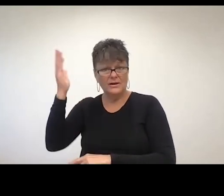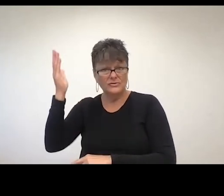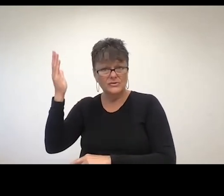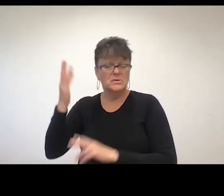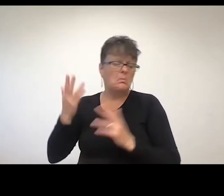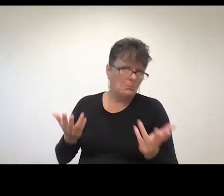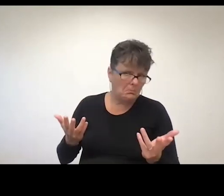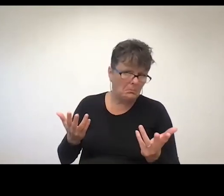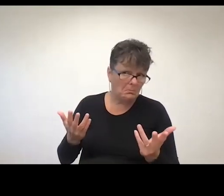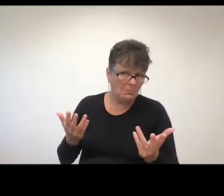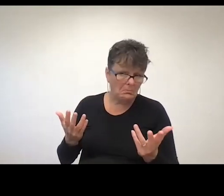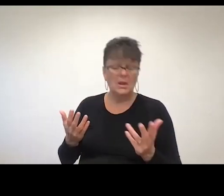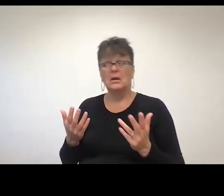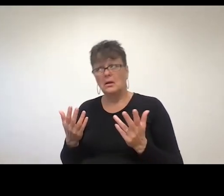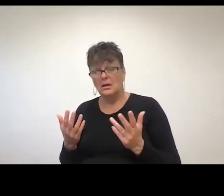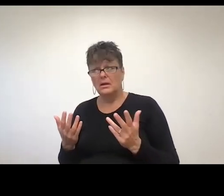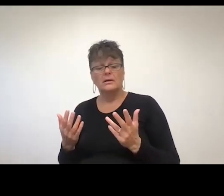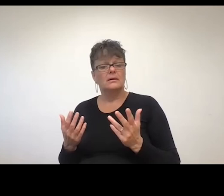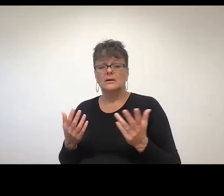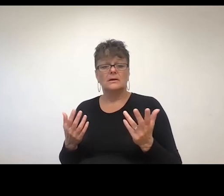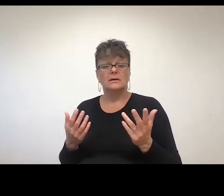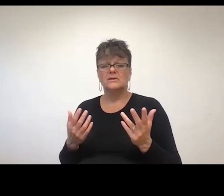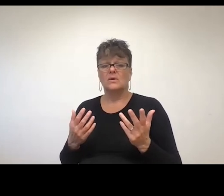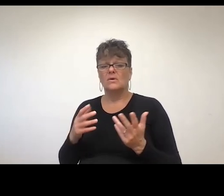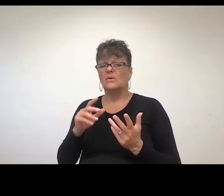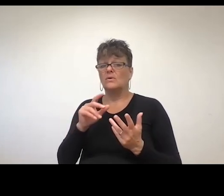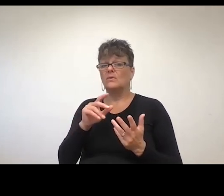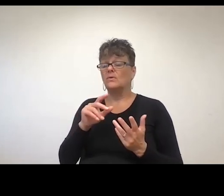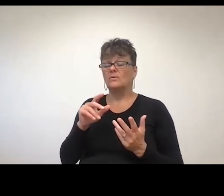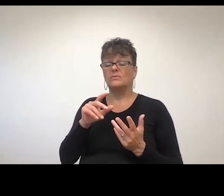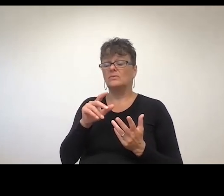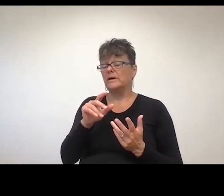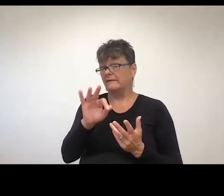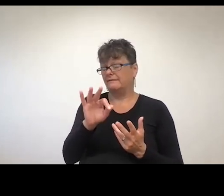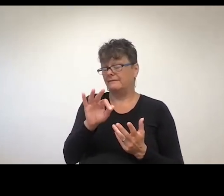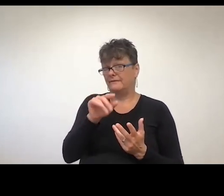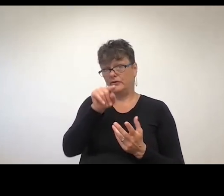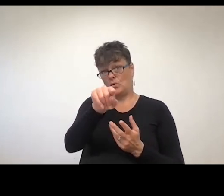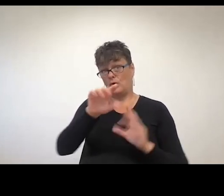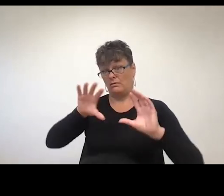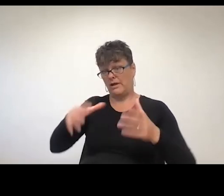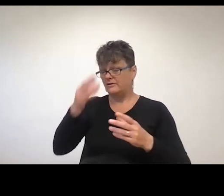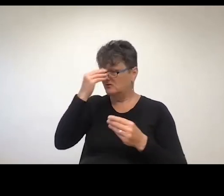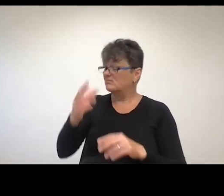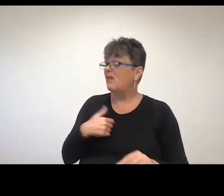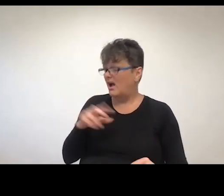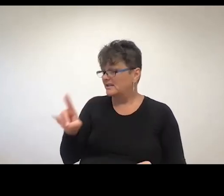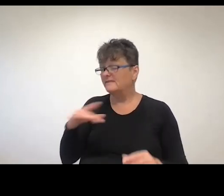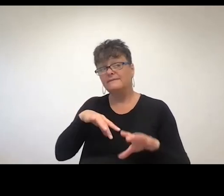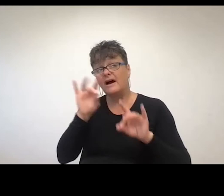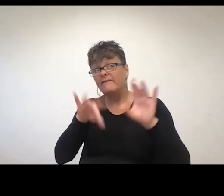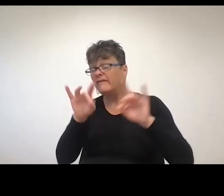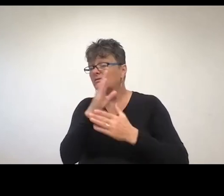find the most effective resources. So even if you take a few minutes and say, here, I went through and here's a few videos or websites that you can go to,